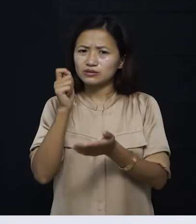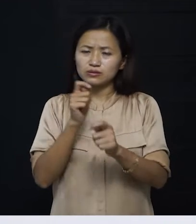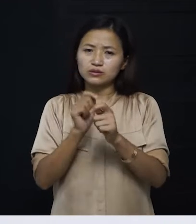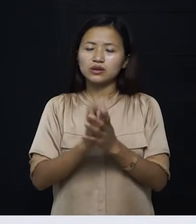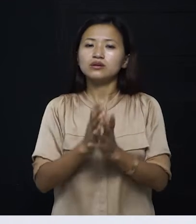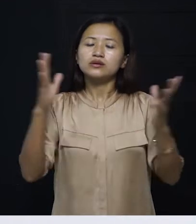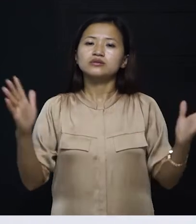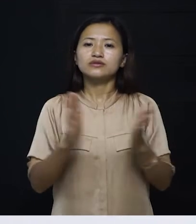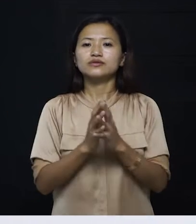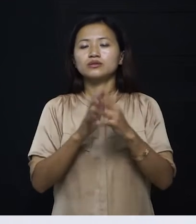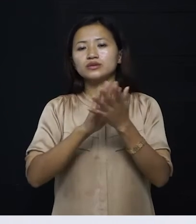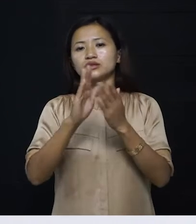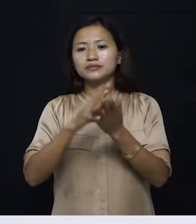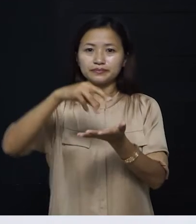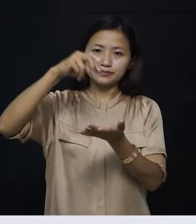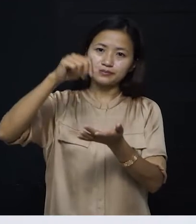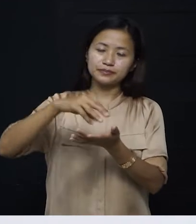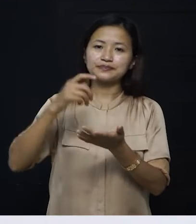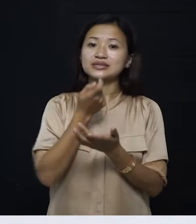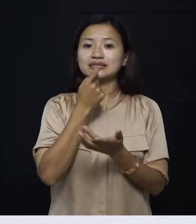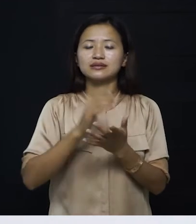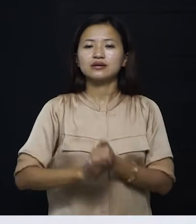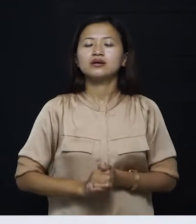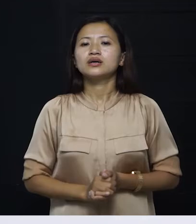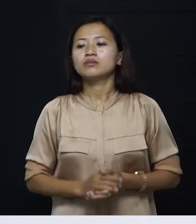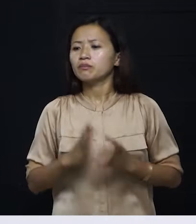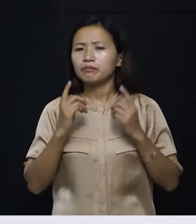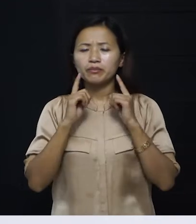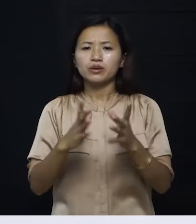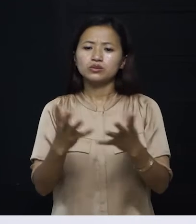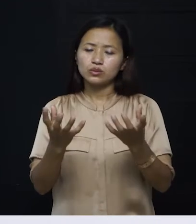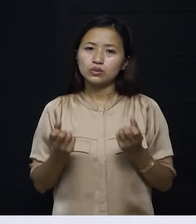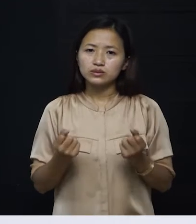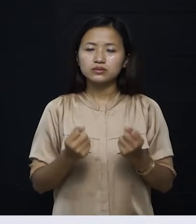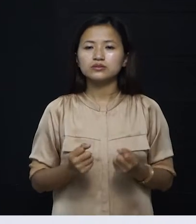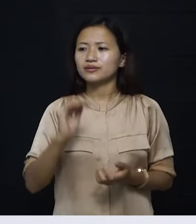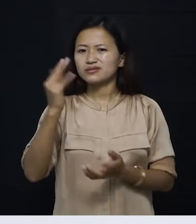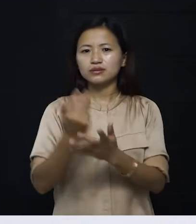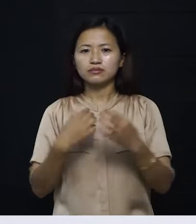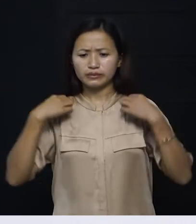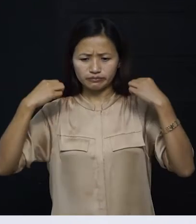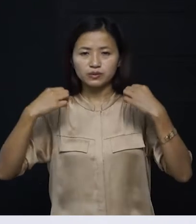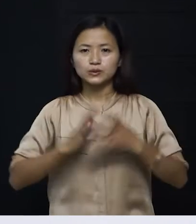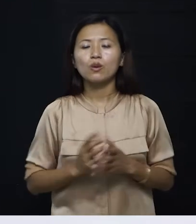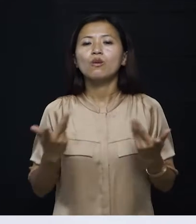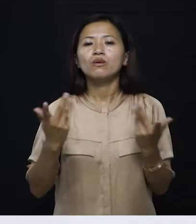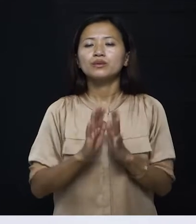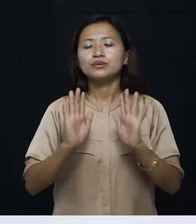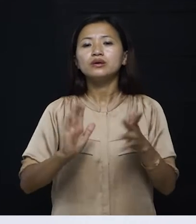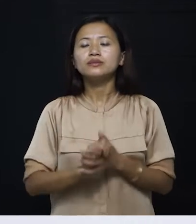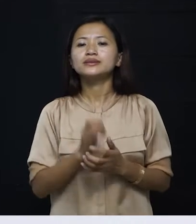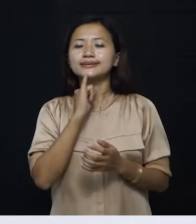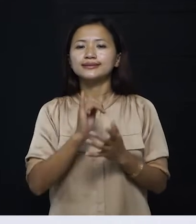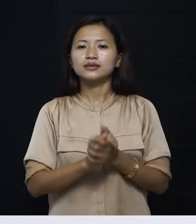wheat. But on the other side, I want some garments. I want to get some clothes. So what will happen here